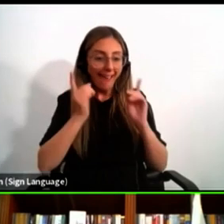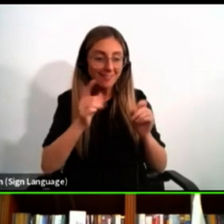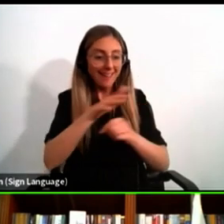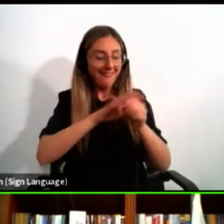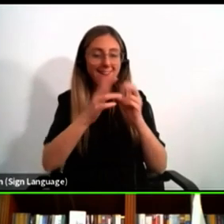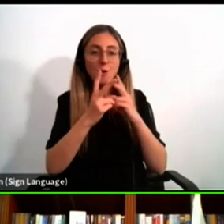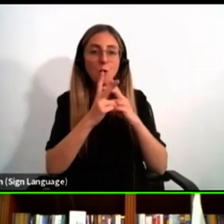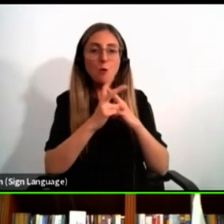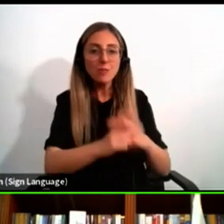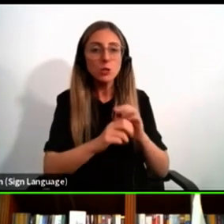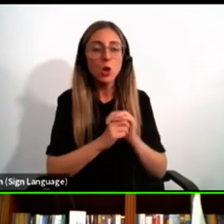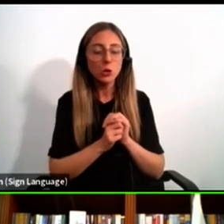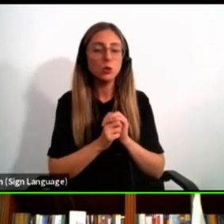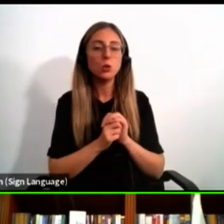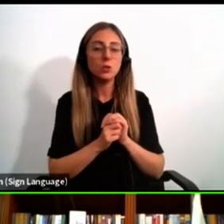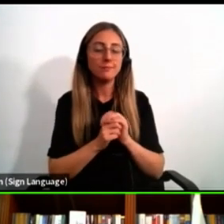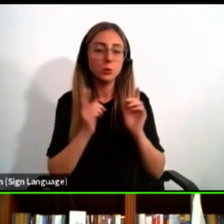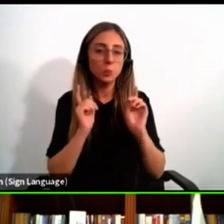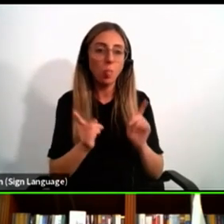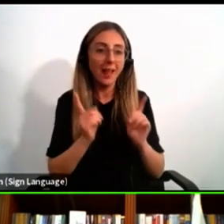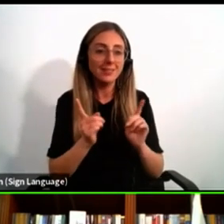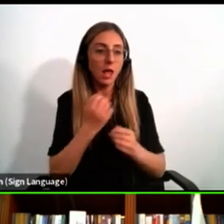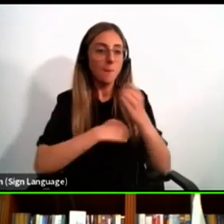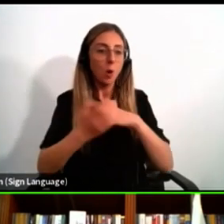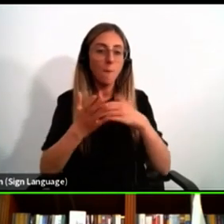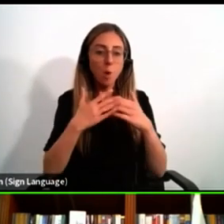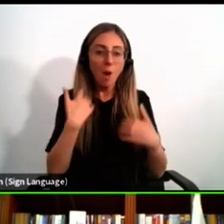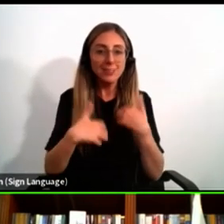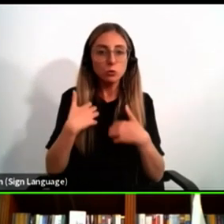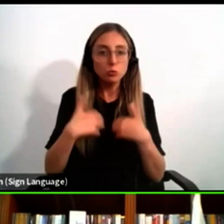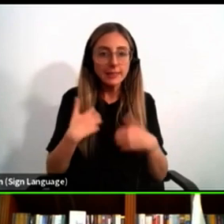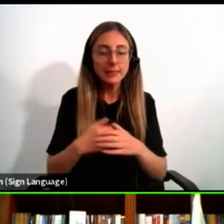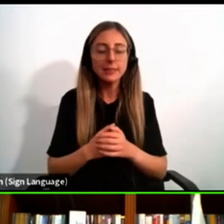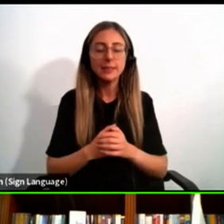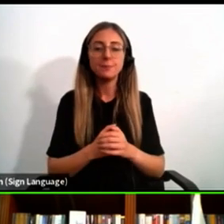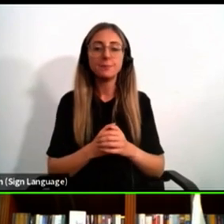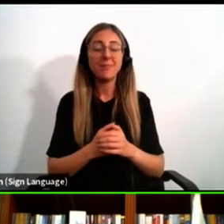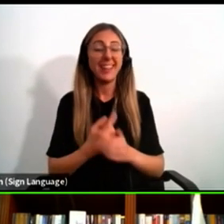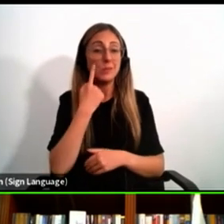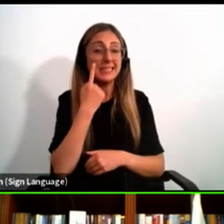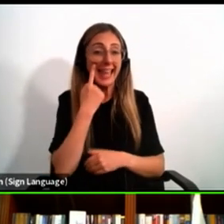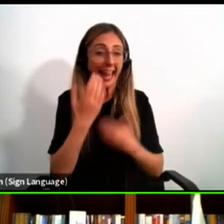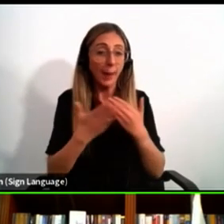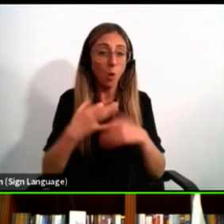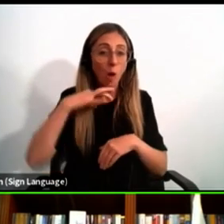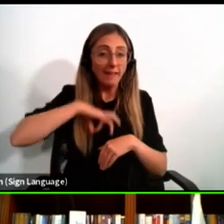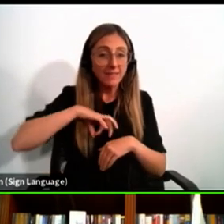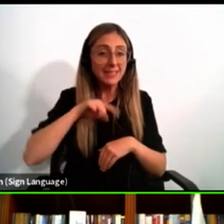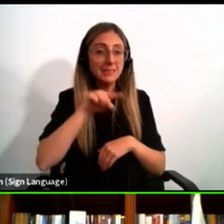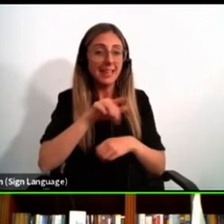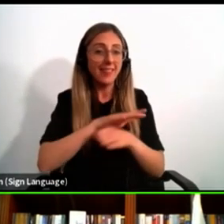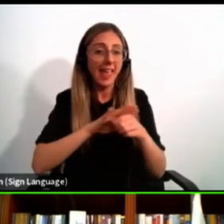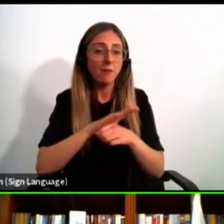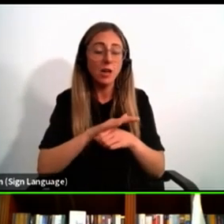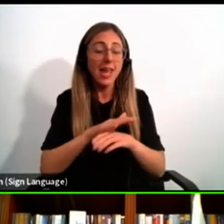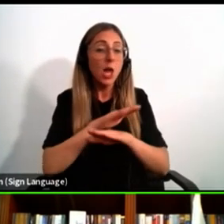that's why we have that confluence of interest. And we will begin to see more investments in research. We will